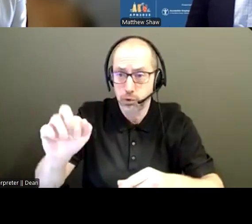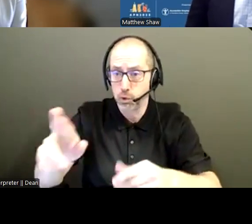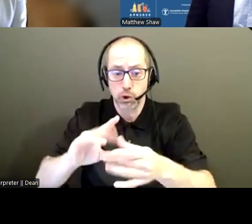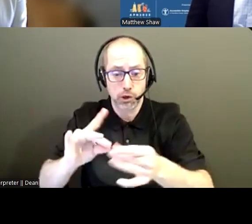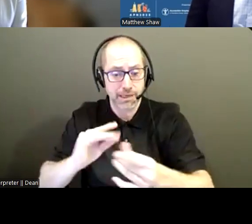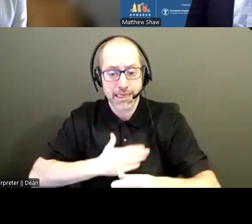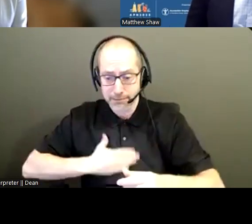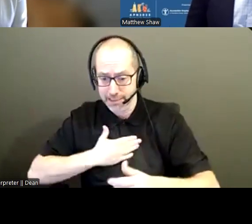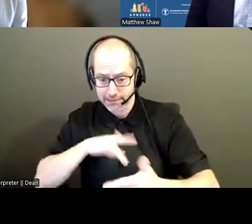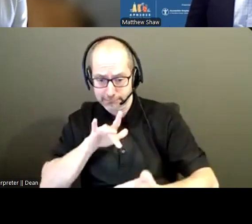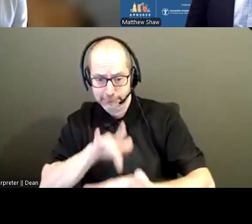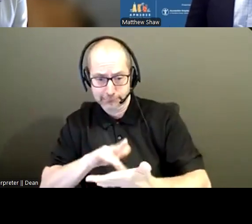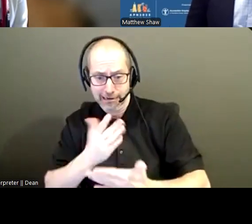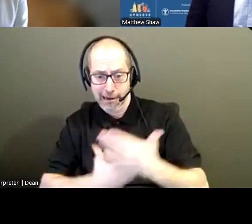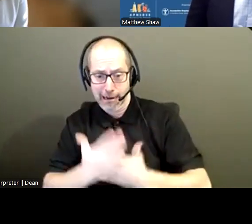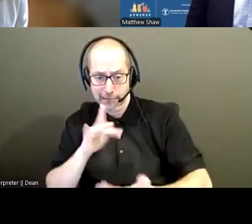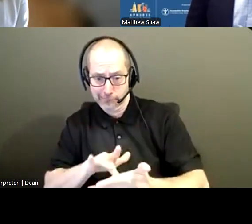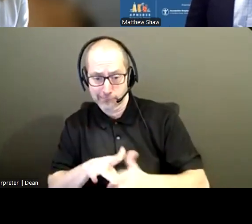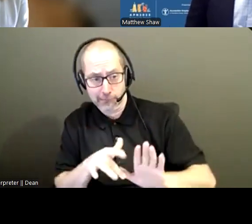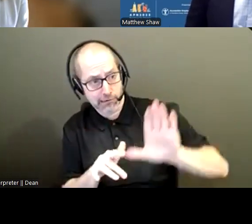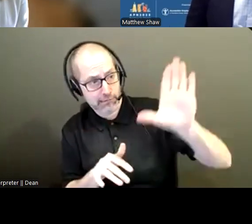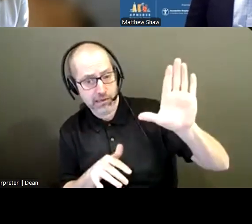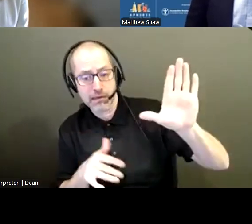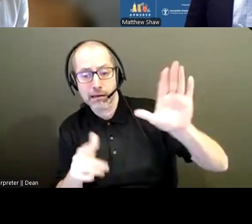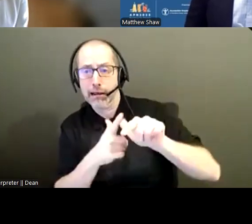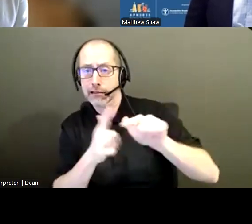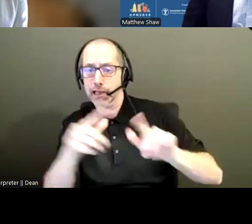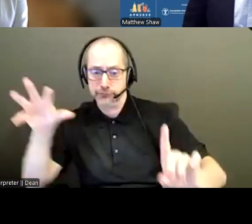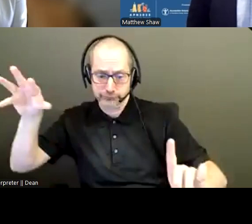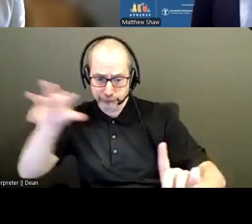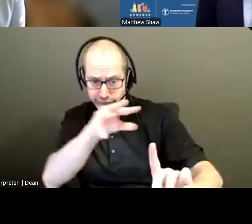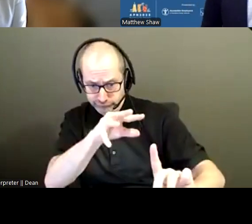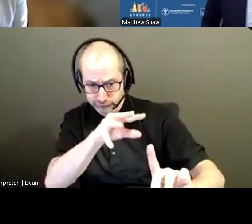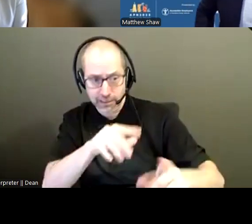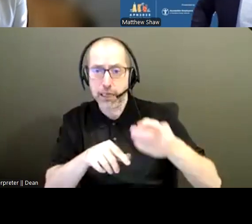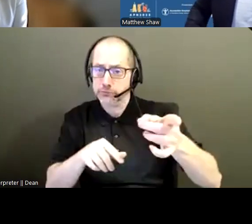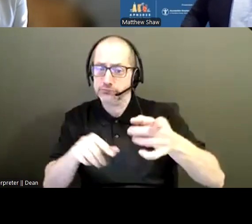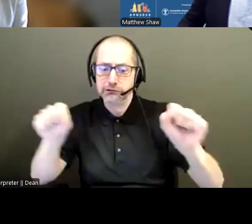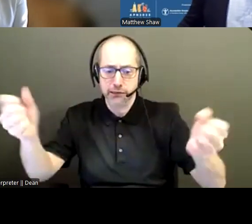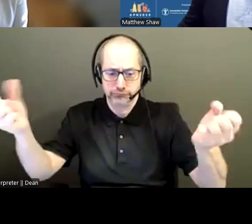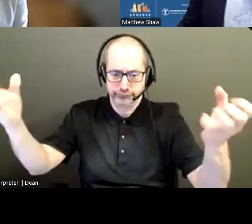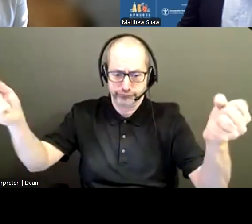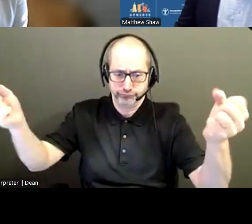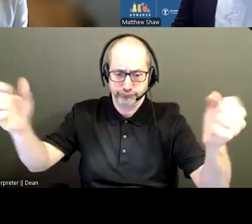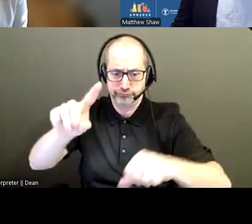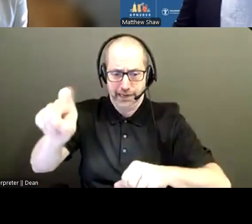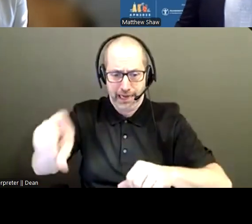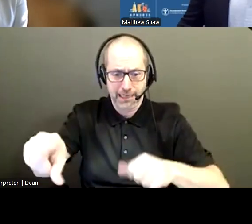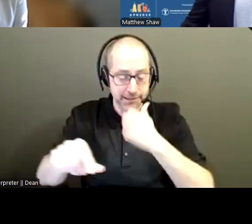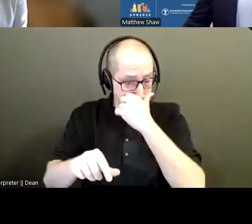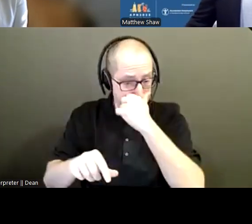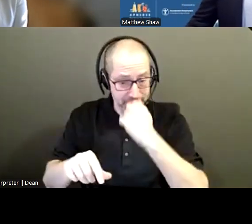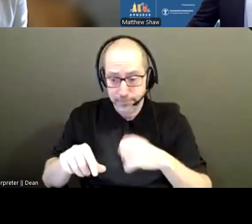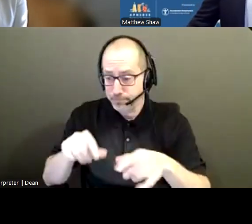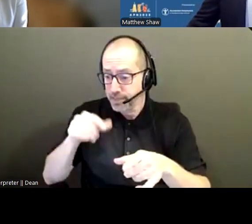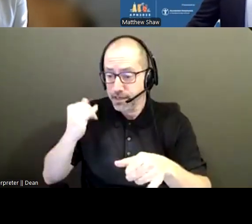hand and we will spotlight your video and invite you to sign your question. For any attendee who's joining over the phone,